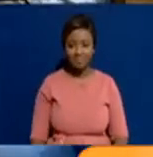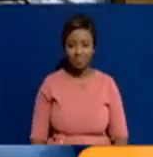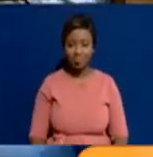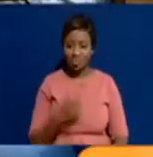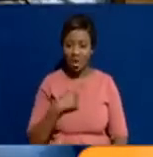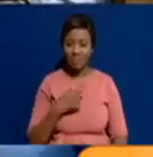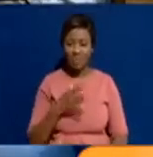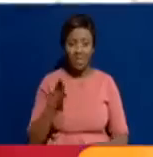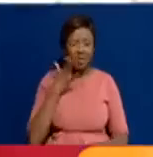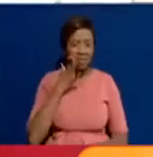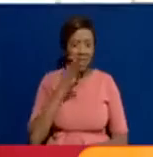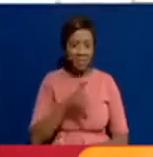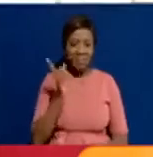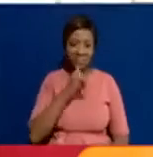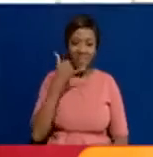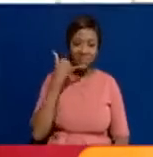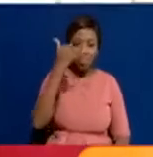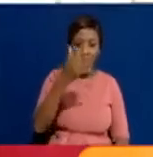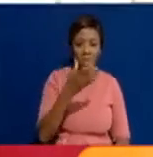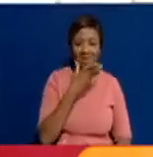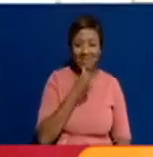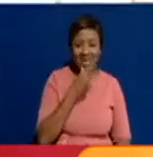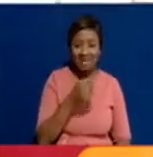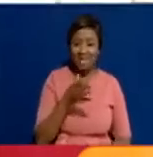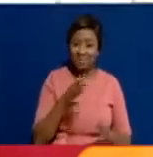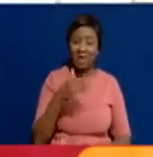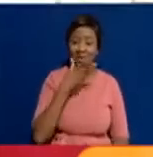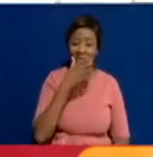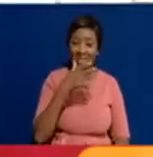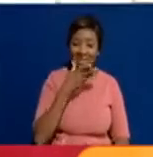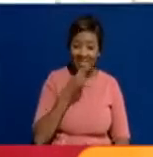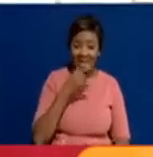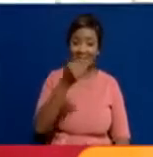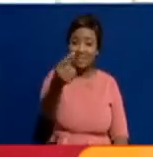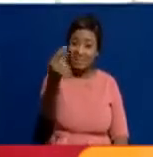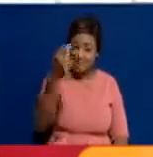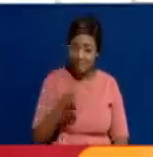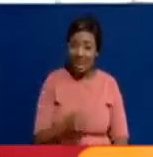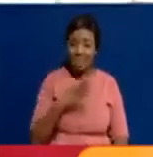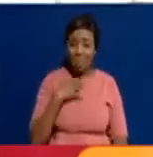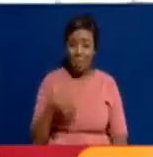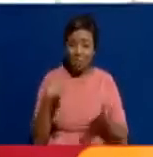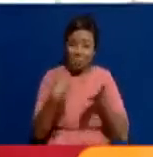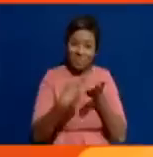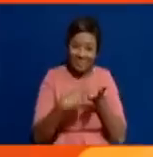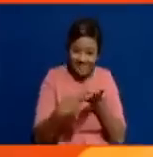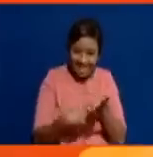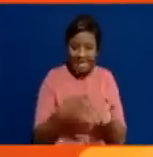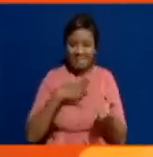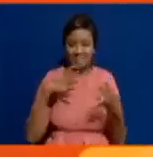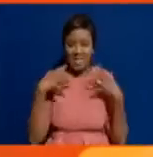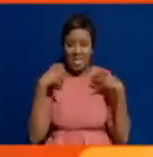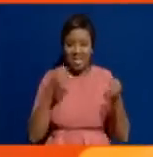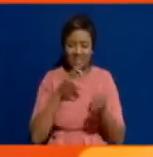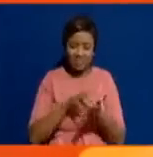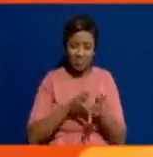system. My mom had already called my dad. So my dad was on his way to my house to discuss about my health status.